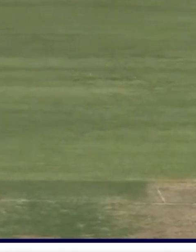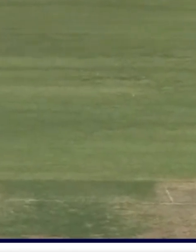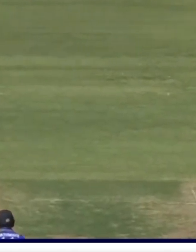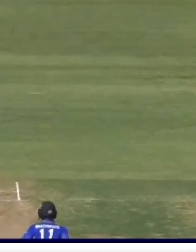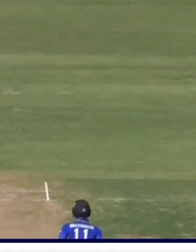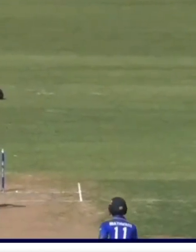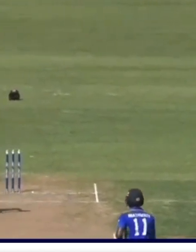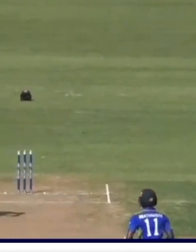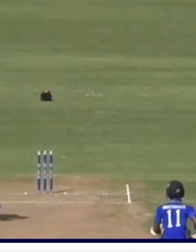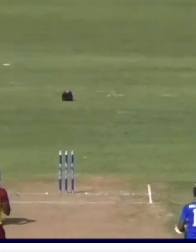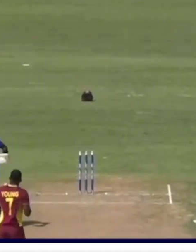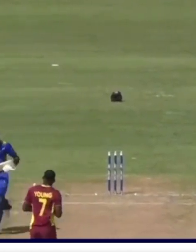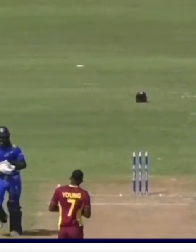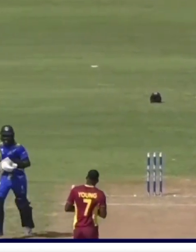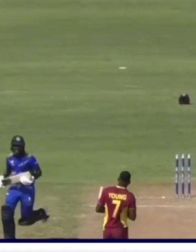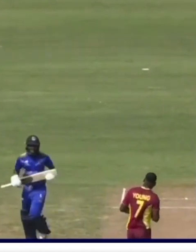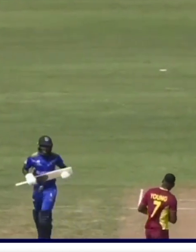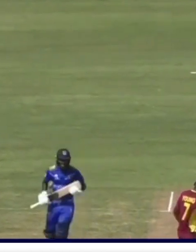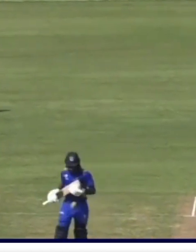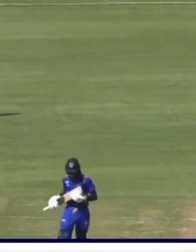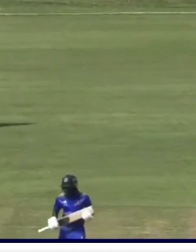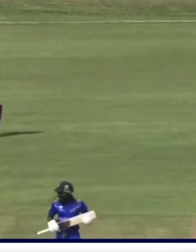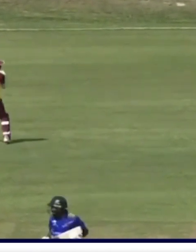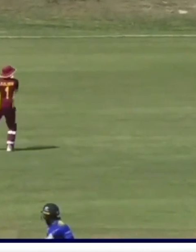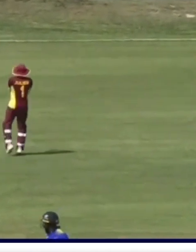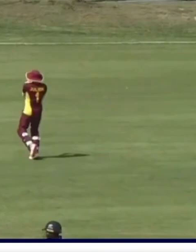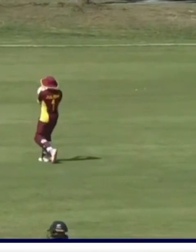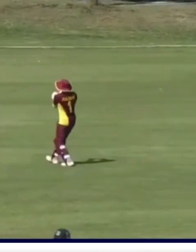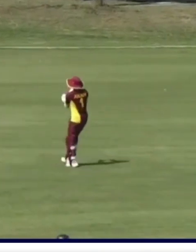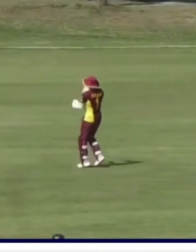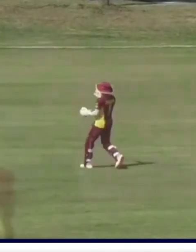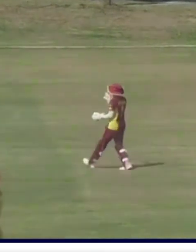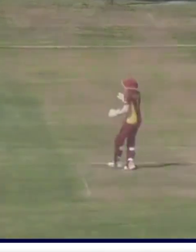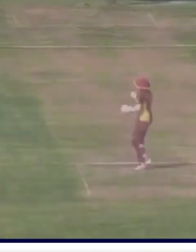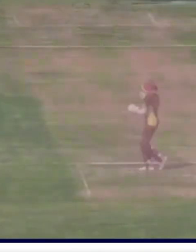starts the 2022 CG Super 50 on a winning note.